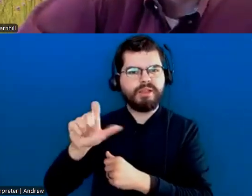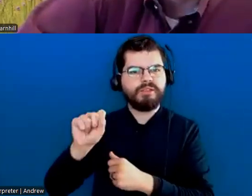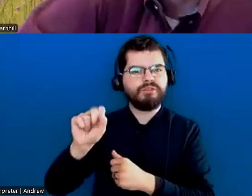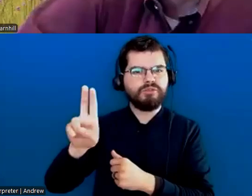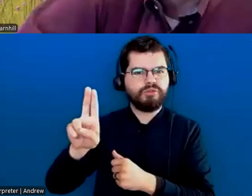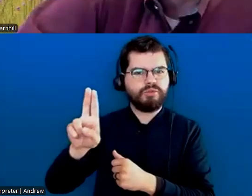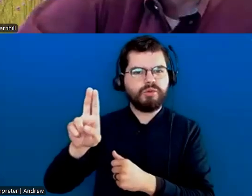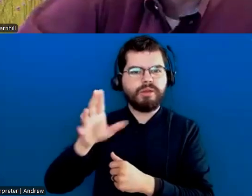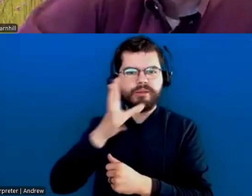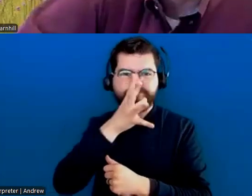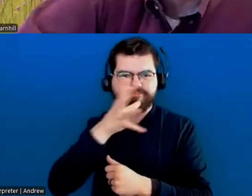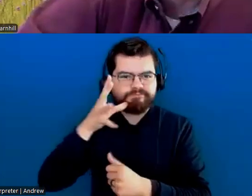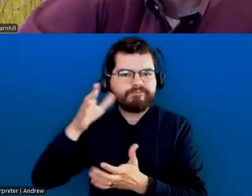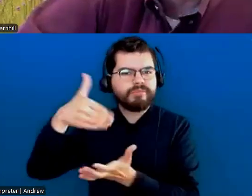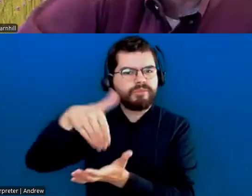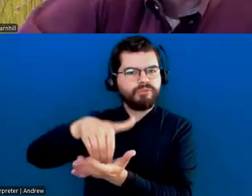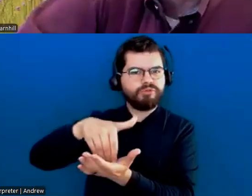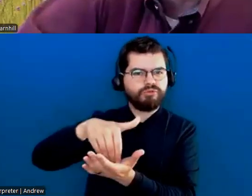to look at